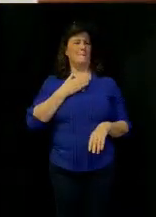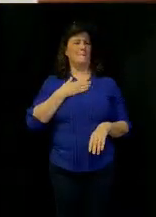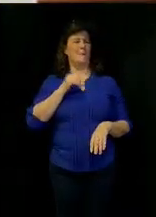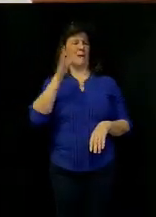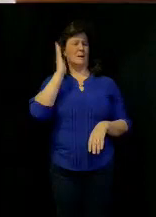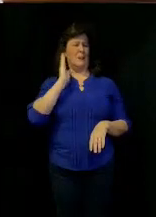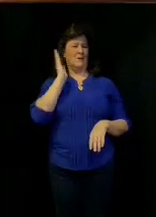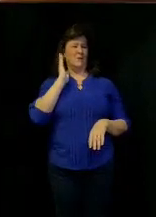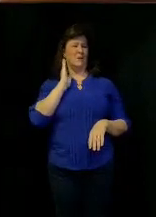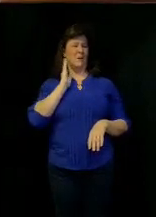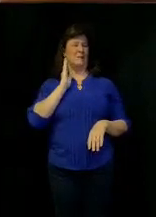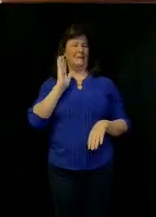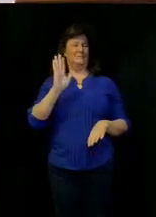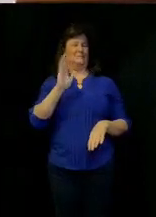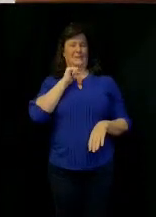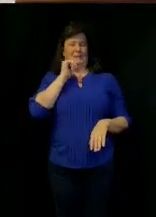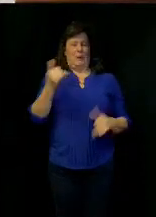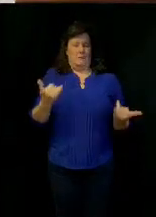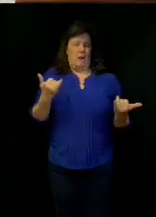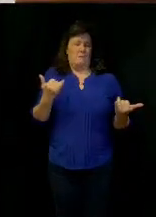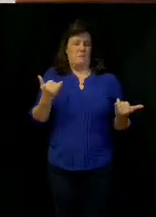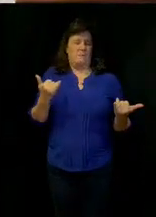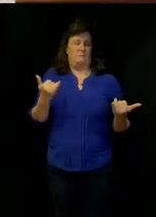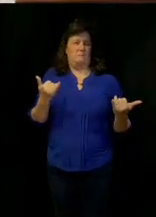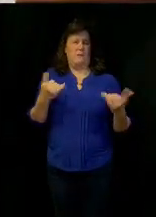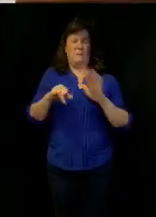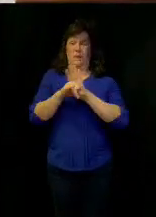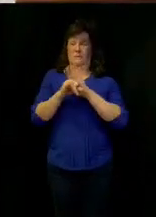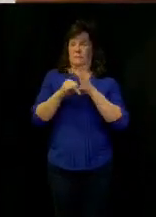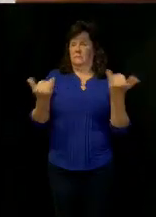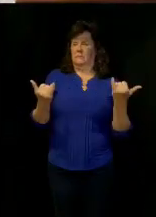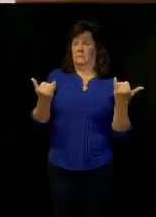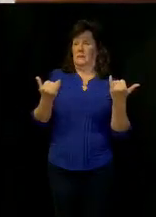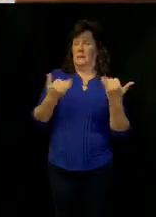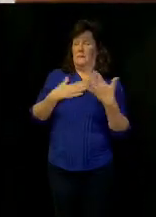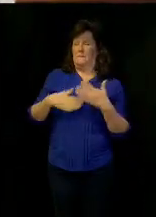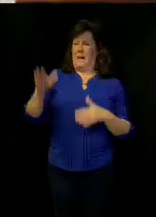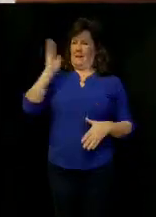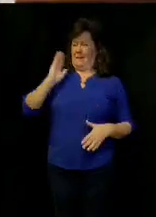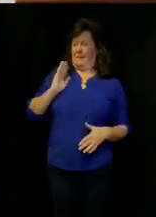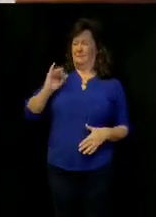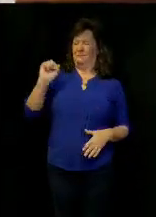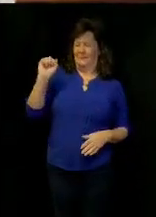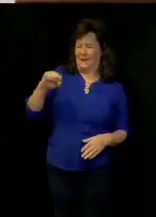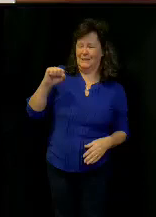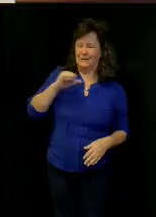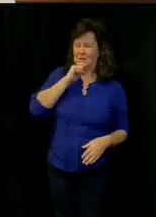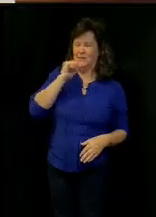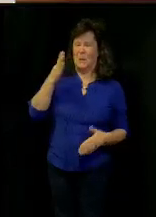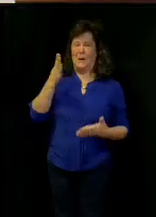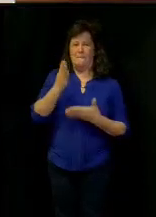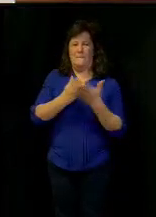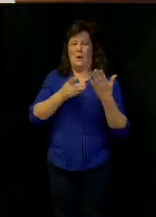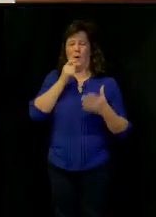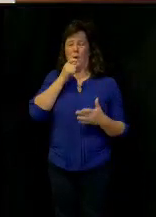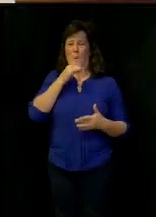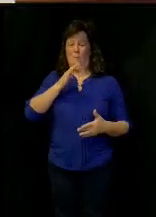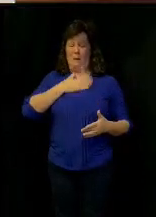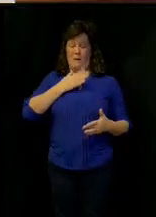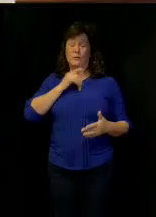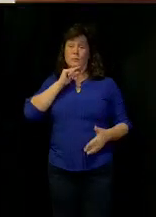of my biography, but it's not a part of my identity. It might have been a part of my past, but it's not a part of who I actually am. Amen.